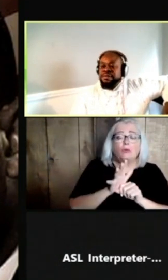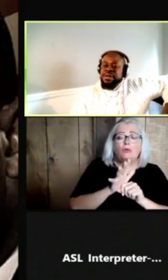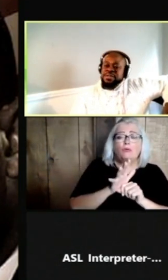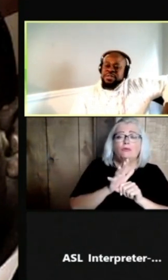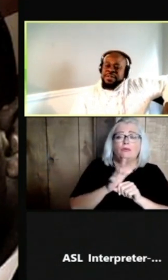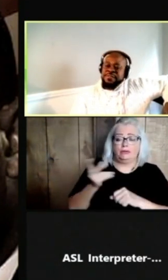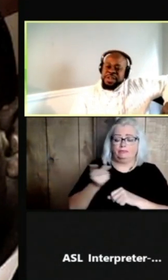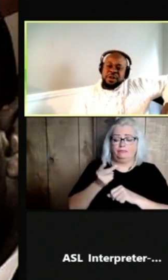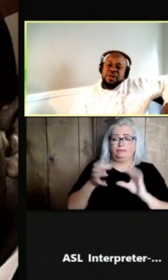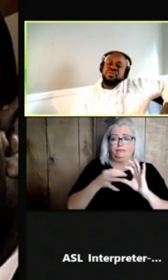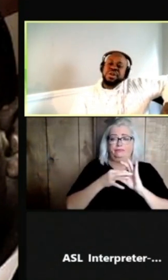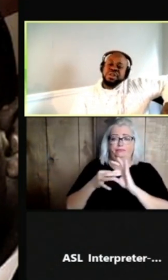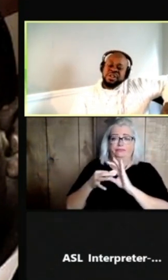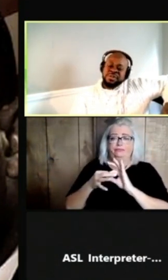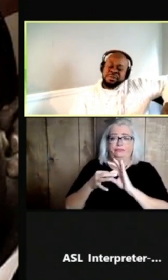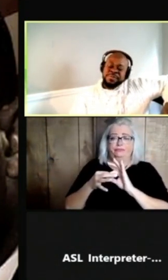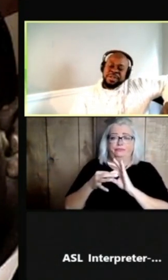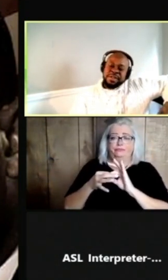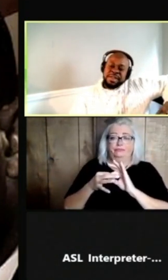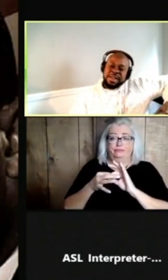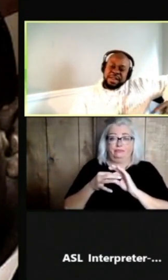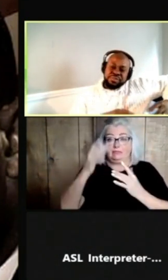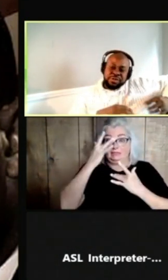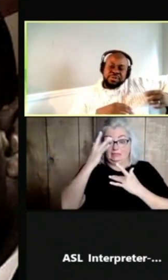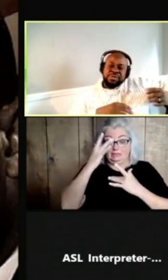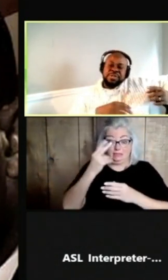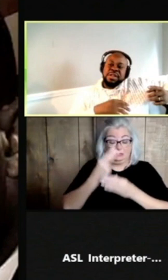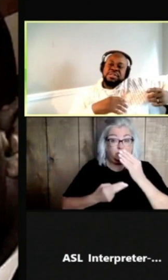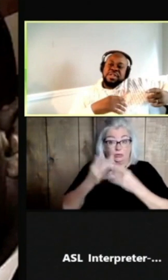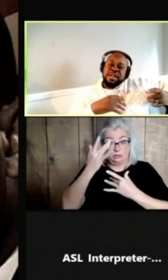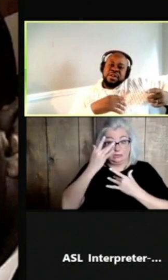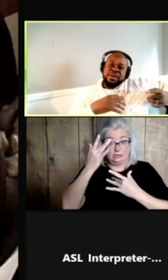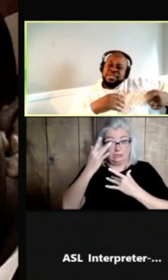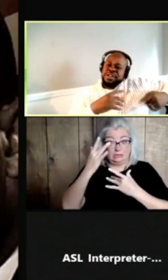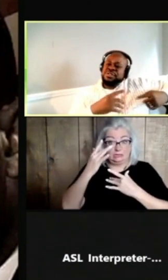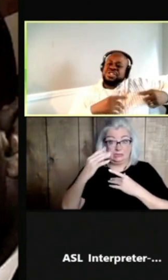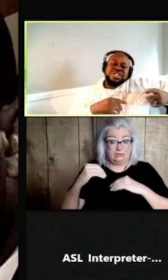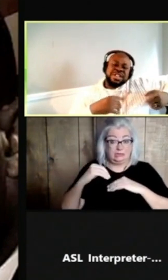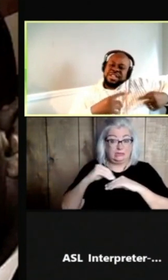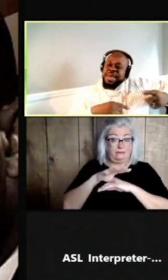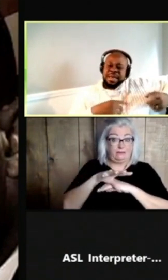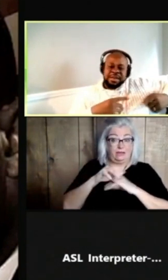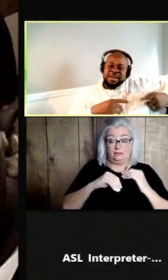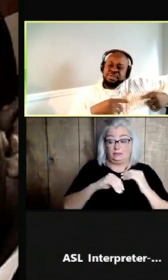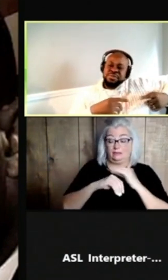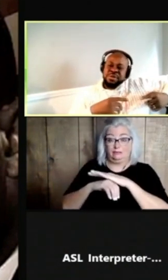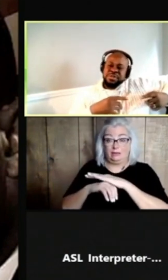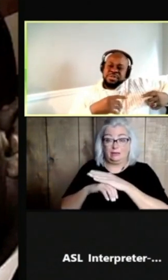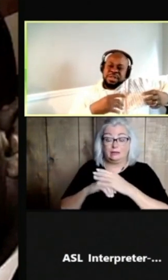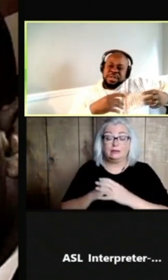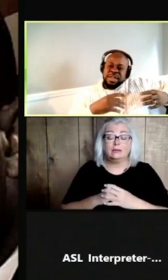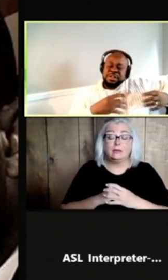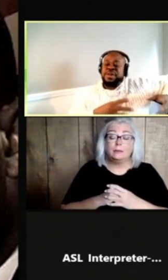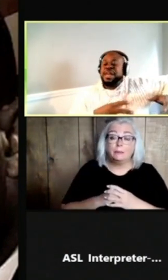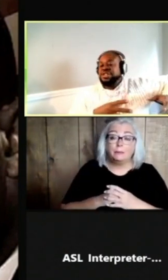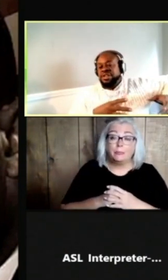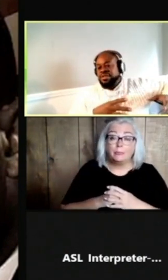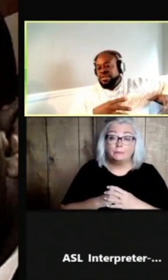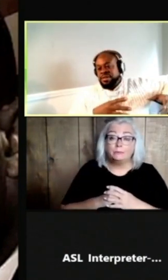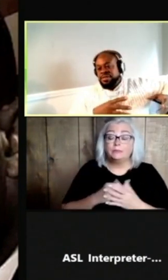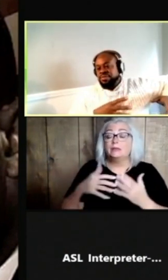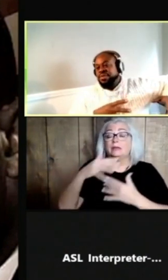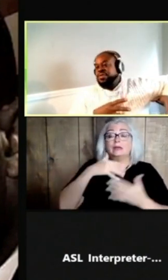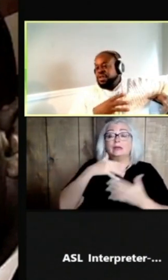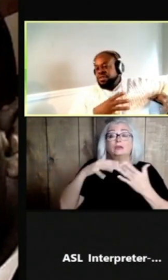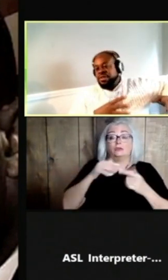dual pandemics that feed off of one another and that produce things that are synergistically bad. In other words, the interaction of